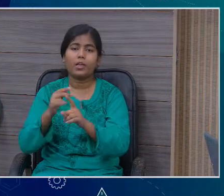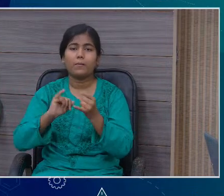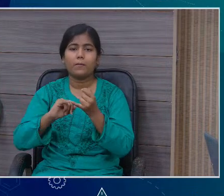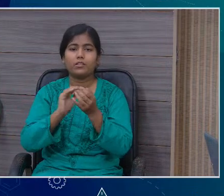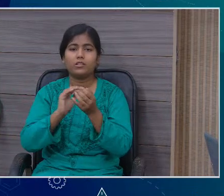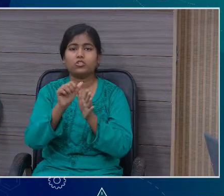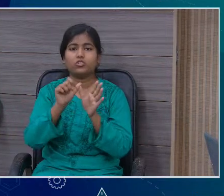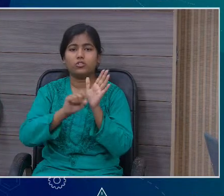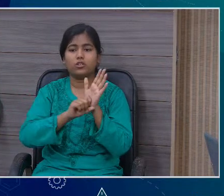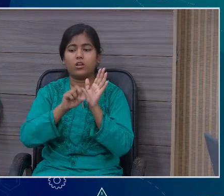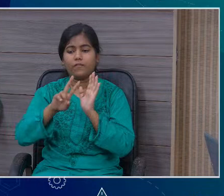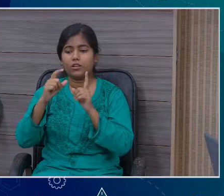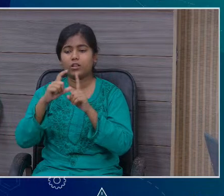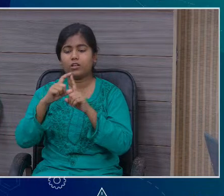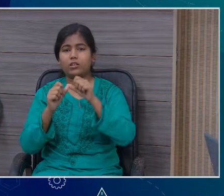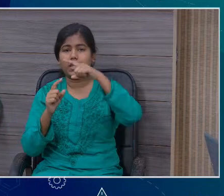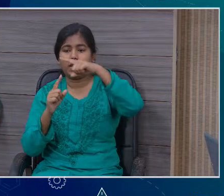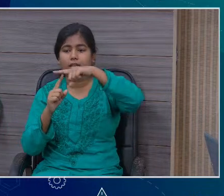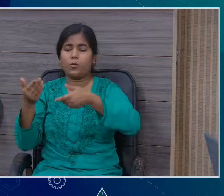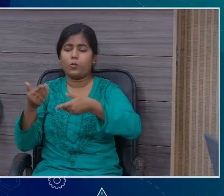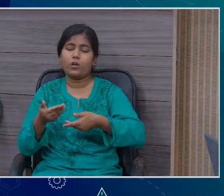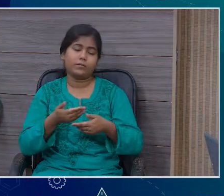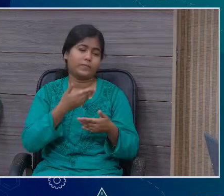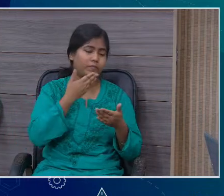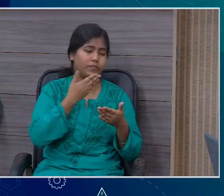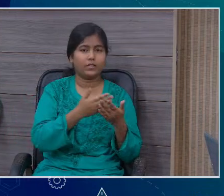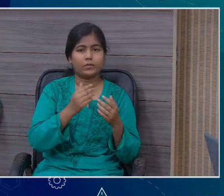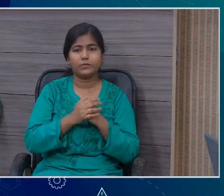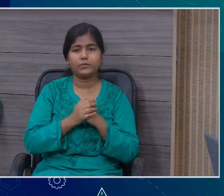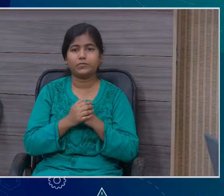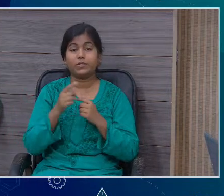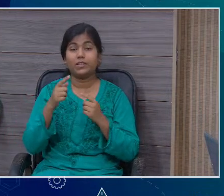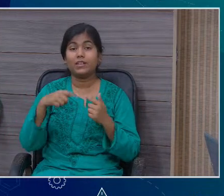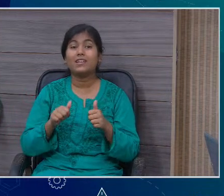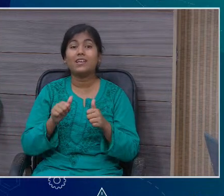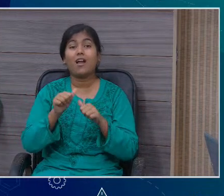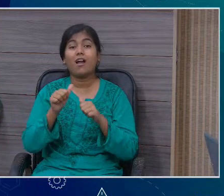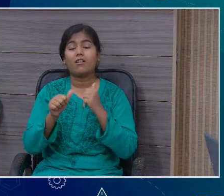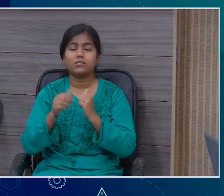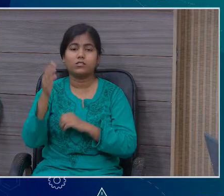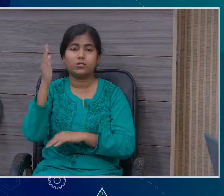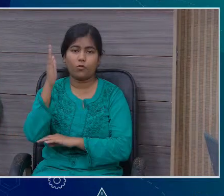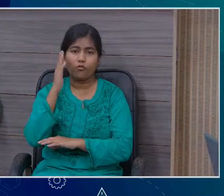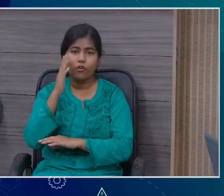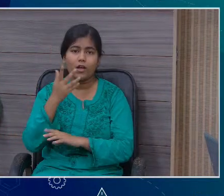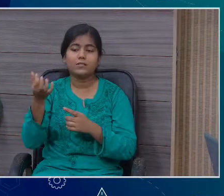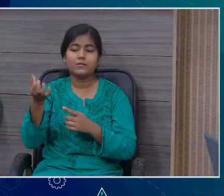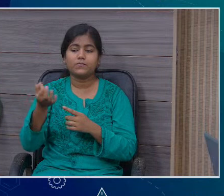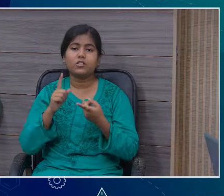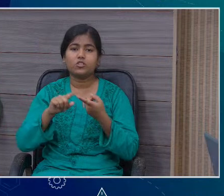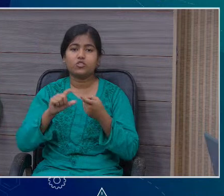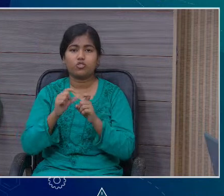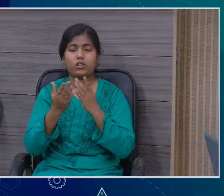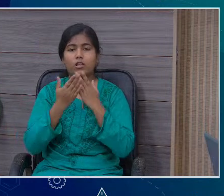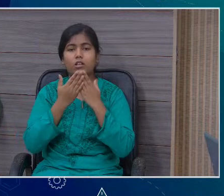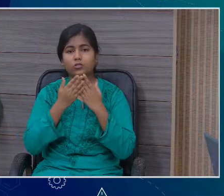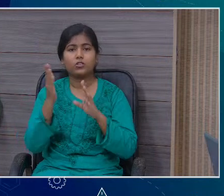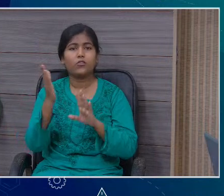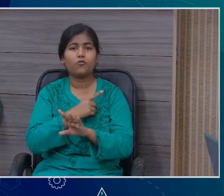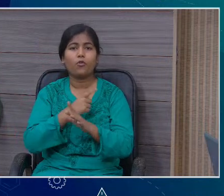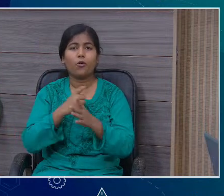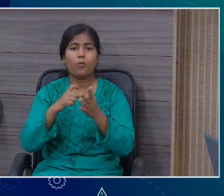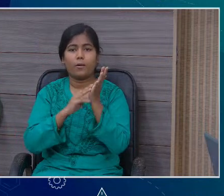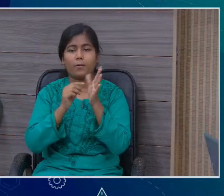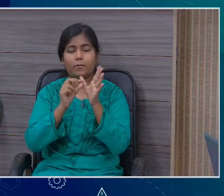Dutt Anand. Welcome, sir. Thank you so much, ma'am. Sir is an assistant professor in special education from Manav Rachna